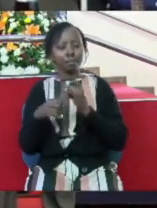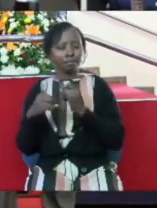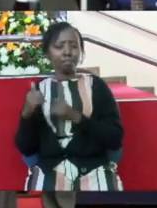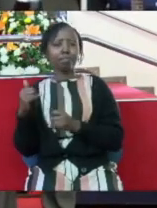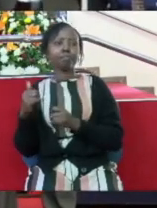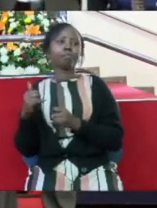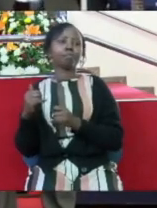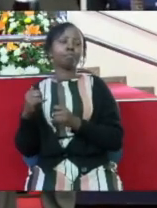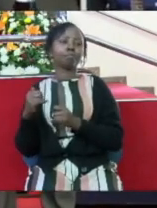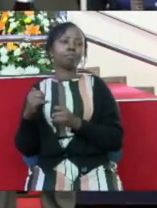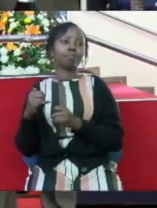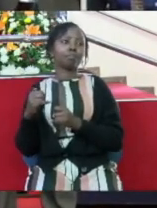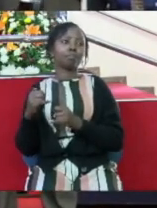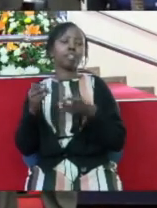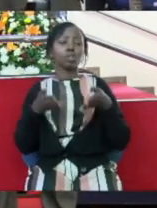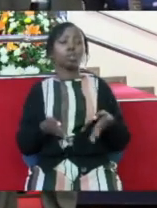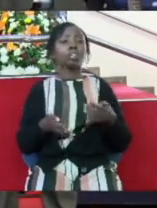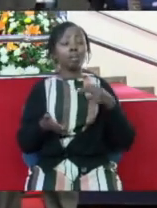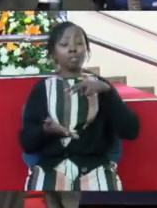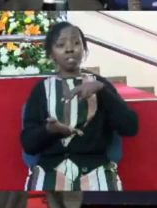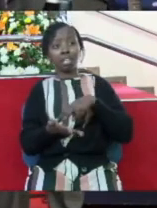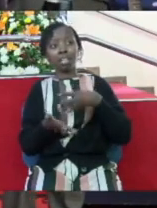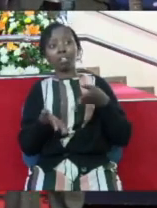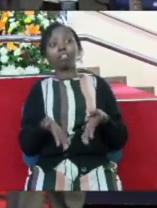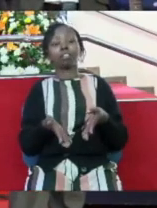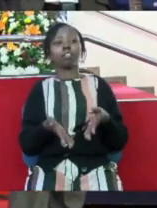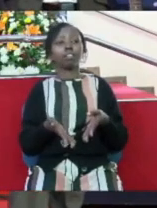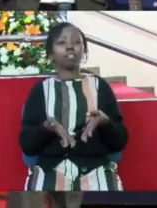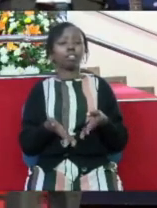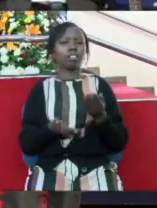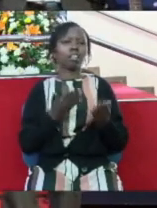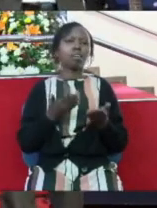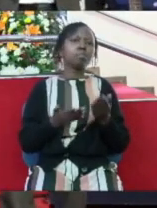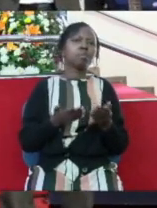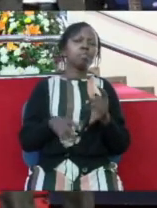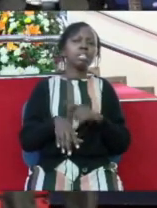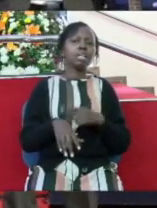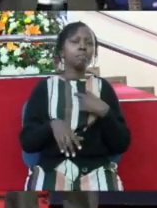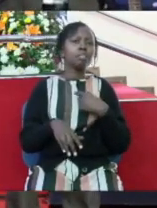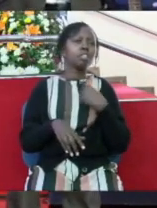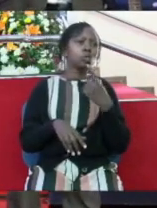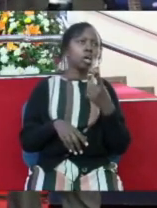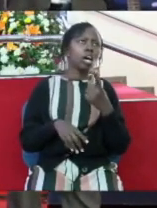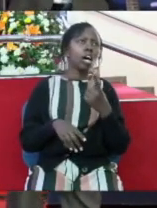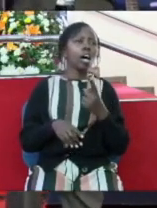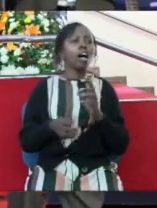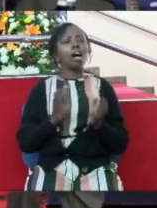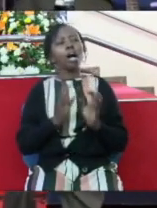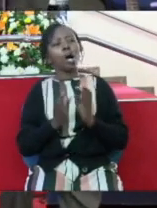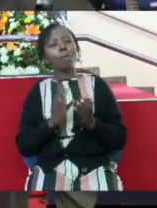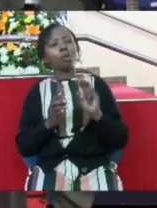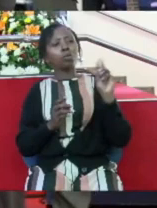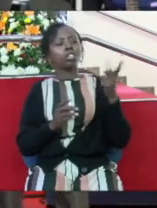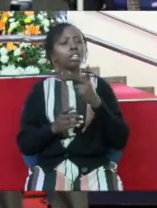Ninapomalizia. Today as I stand here. Leo ninaposimama hapa. Maybe as I'm talking about the coming of the second coming of the